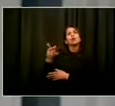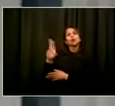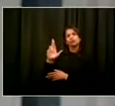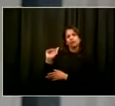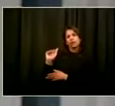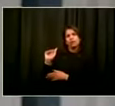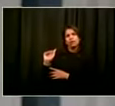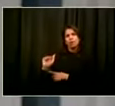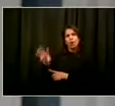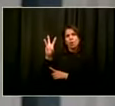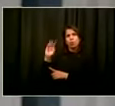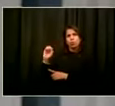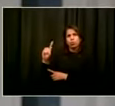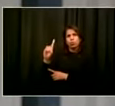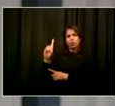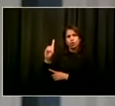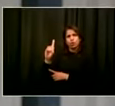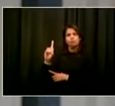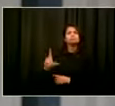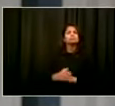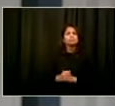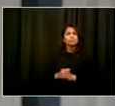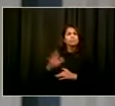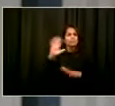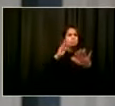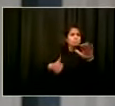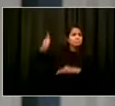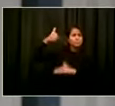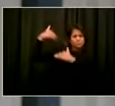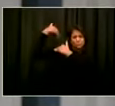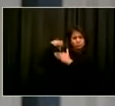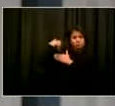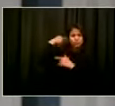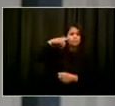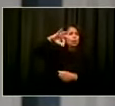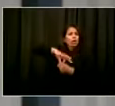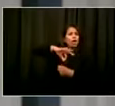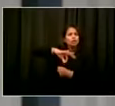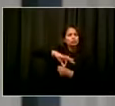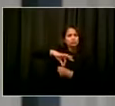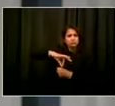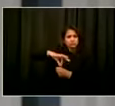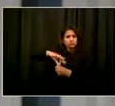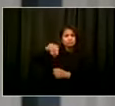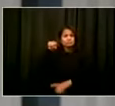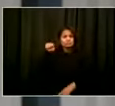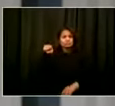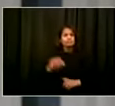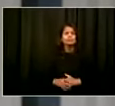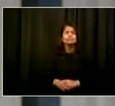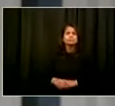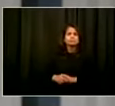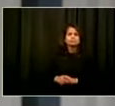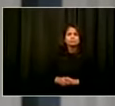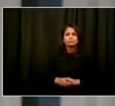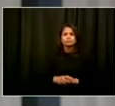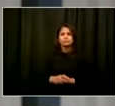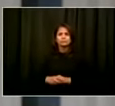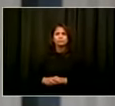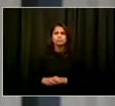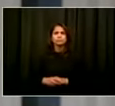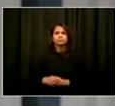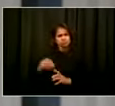voting approaches, we want to emphasize that voters don't have to choose between their health and their right to vote. And the Democracy NYC team